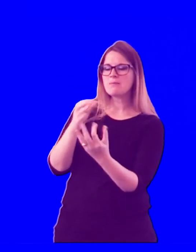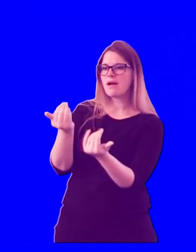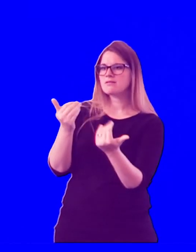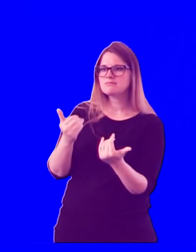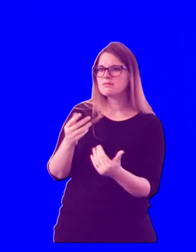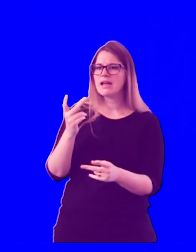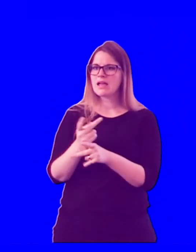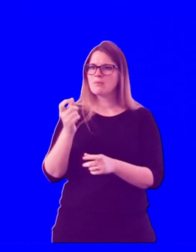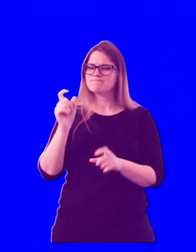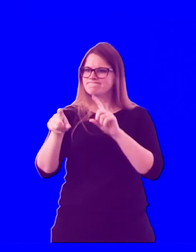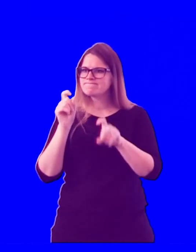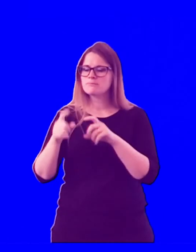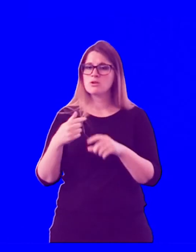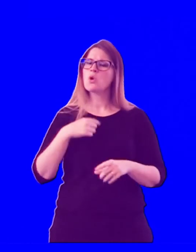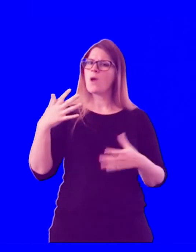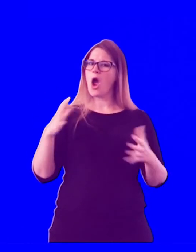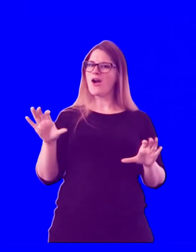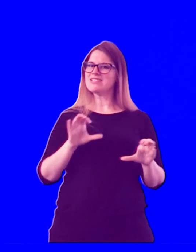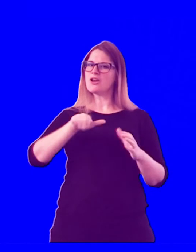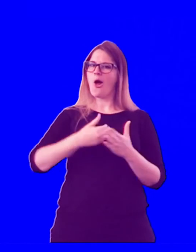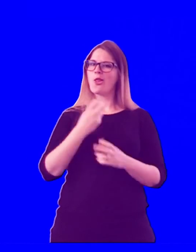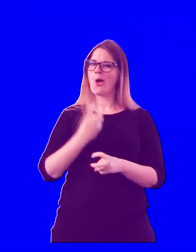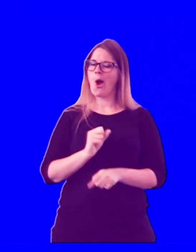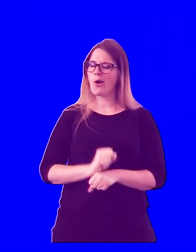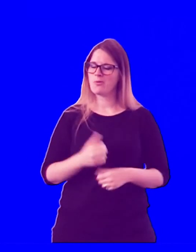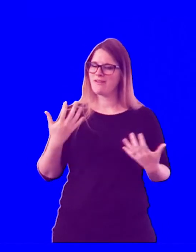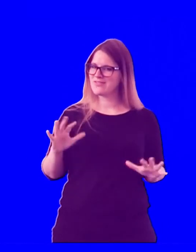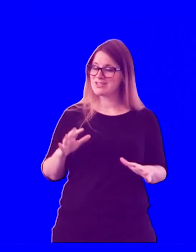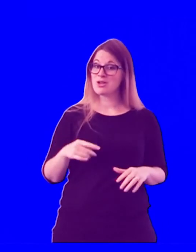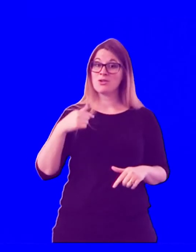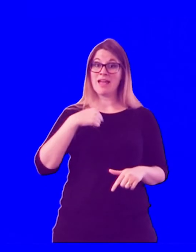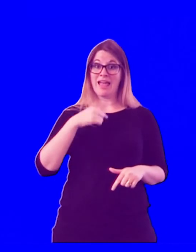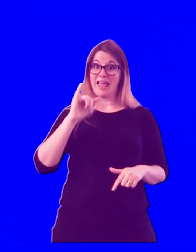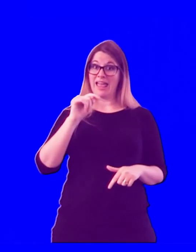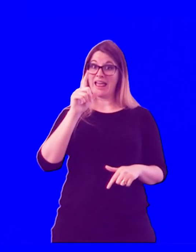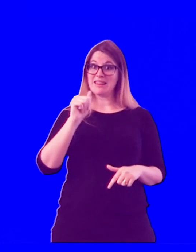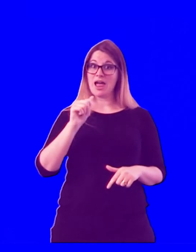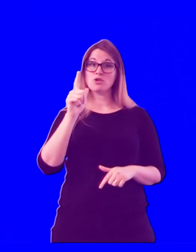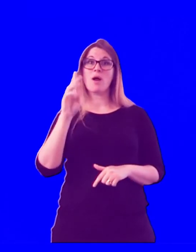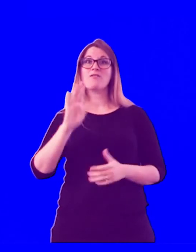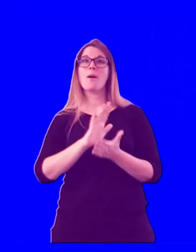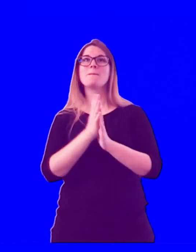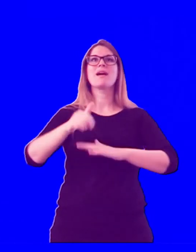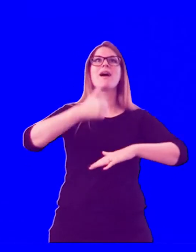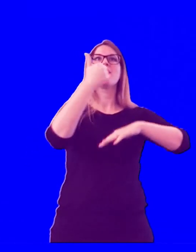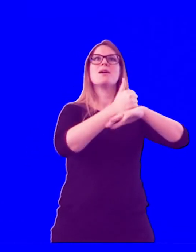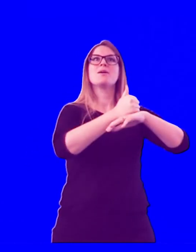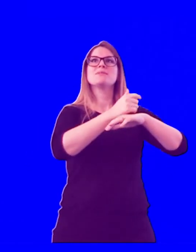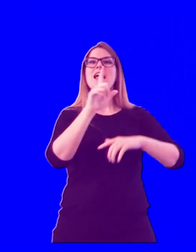kept modifying, kept massaging. So we did the hard work for you. So as ITLA 24 becomes a legend of infamy, right? As